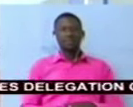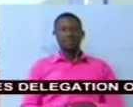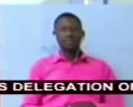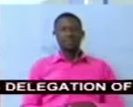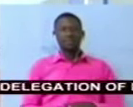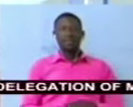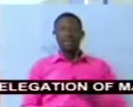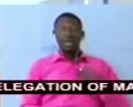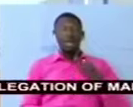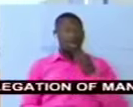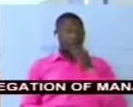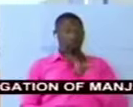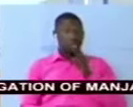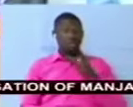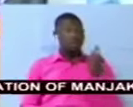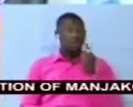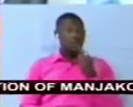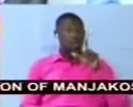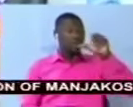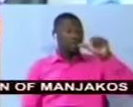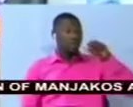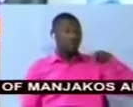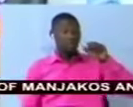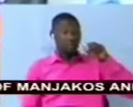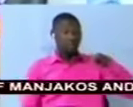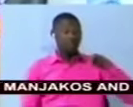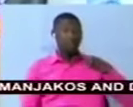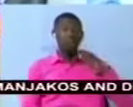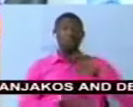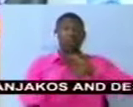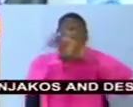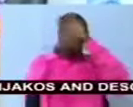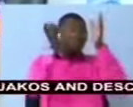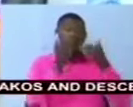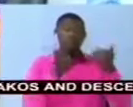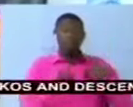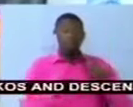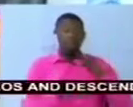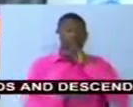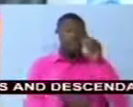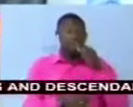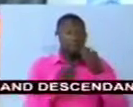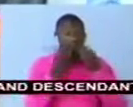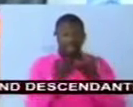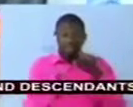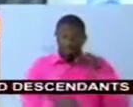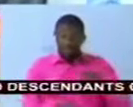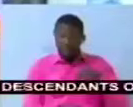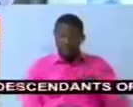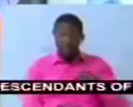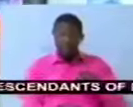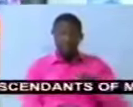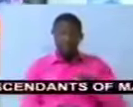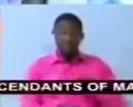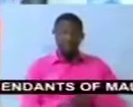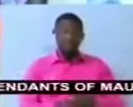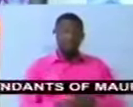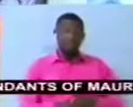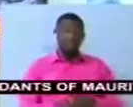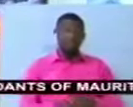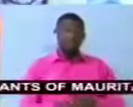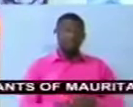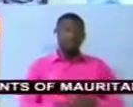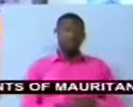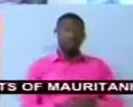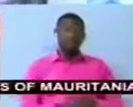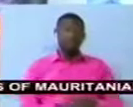I didn't see only Lamin, but all those I mentioned their names here. Go ma kenti ñom dina ta ñeme ma taxaw mu taxaw mu ne musuta